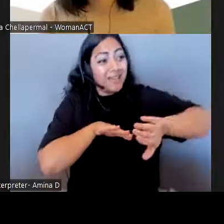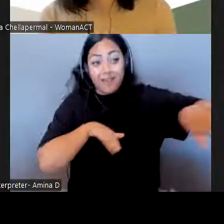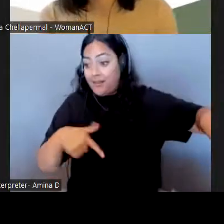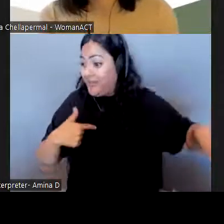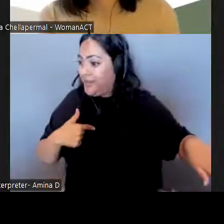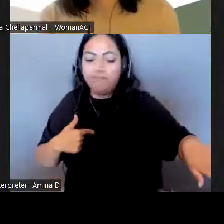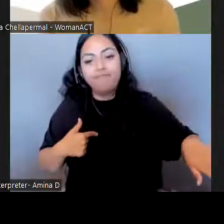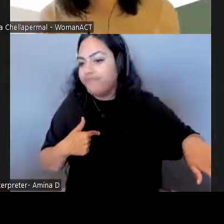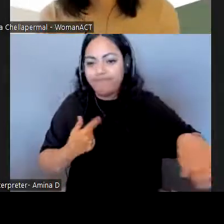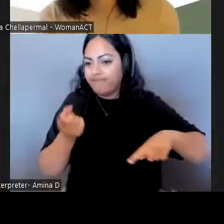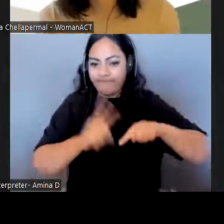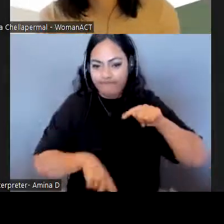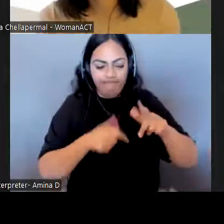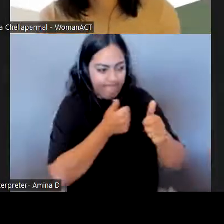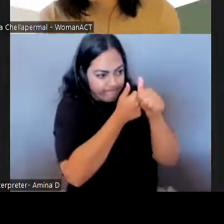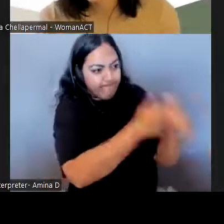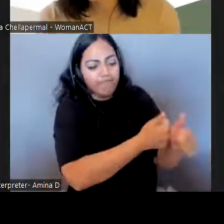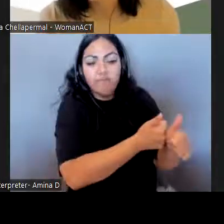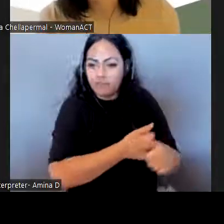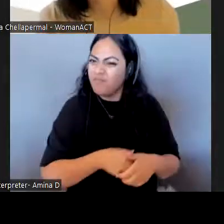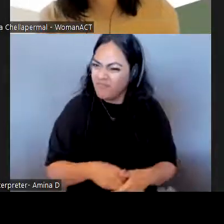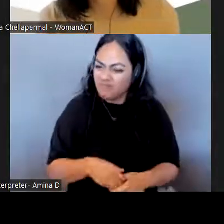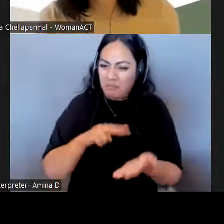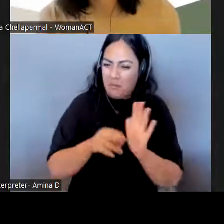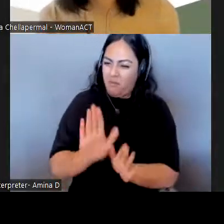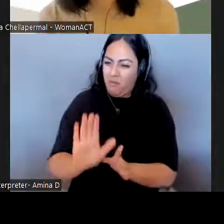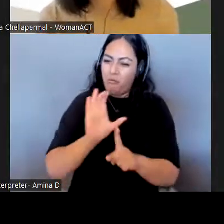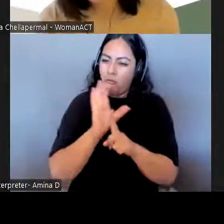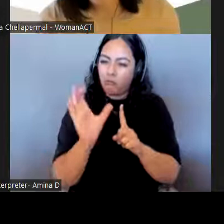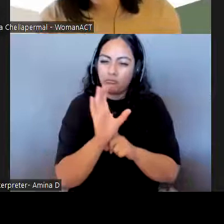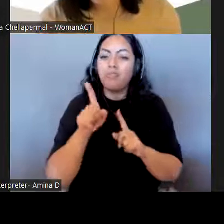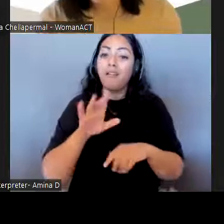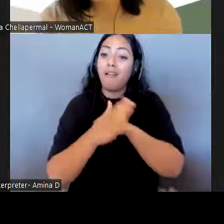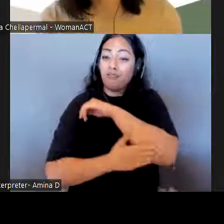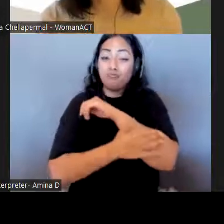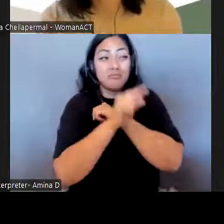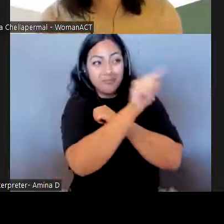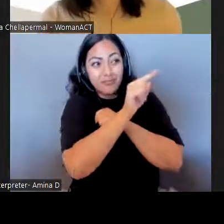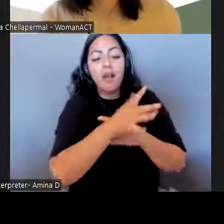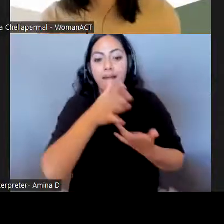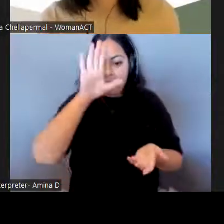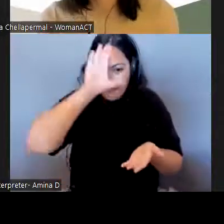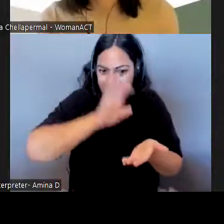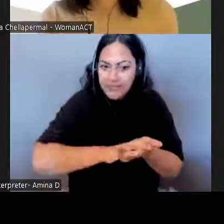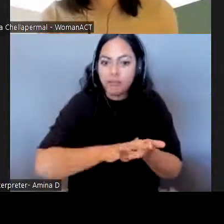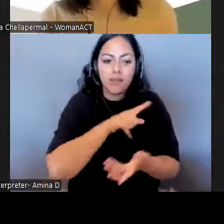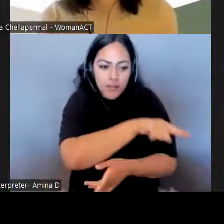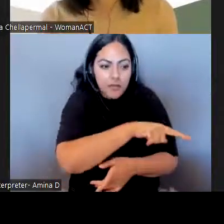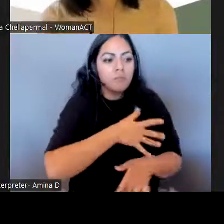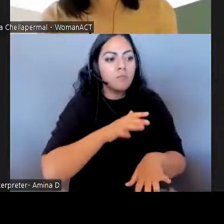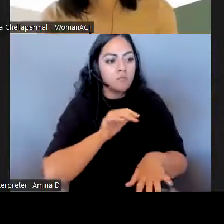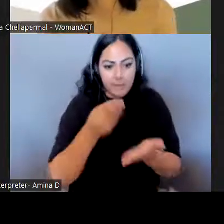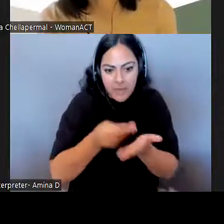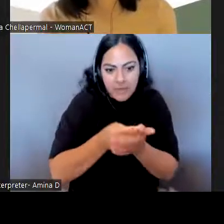origin, so his control of the money in the household, because he was the breadwinner, but he was fulfilling his responsibility